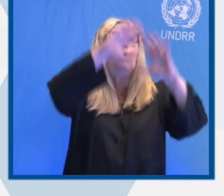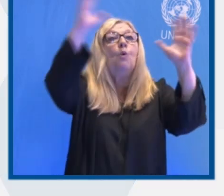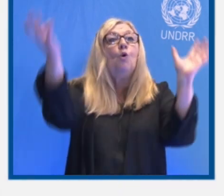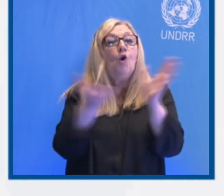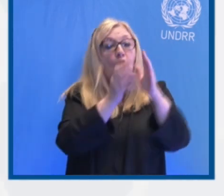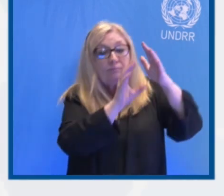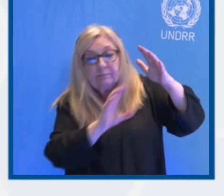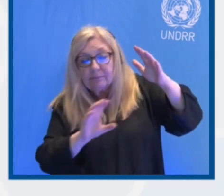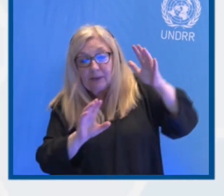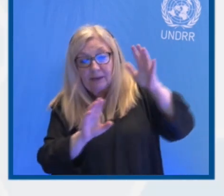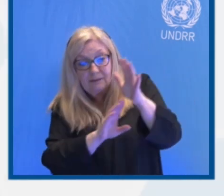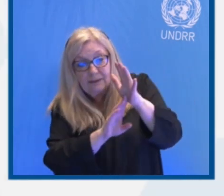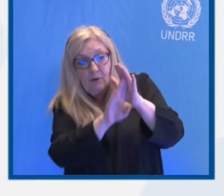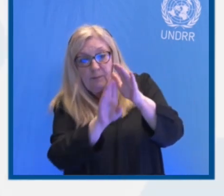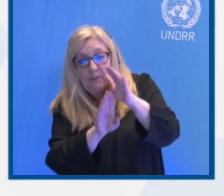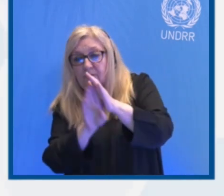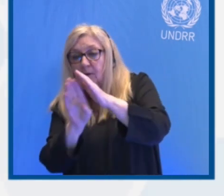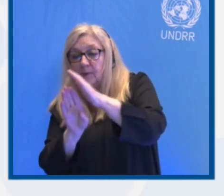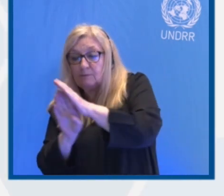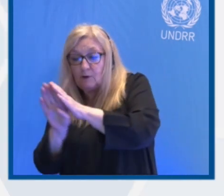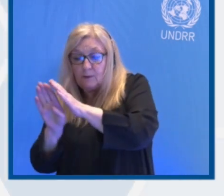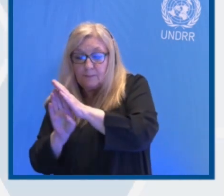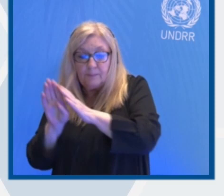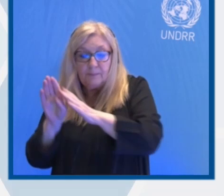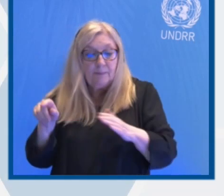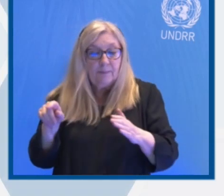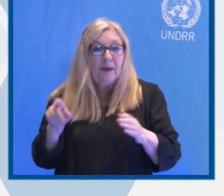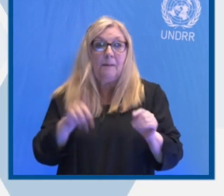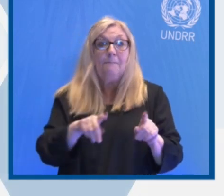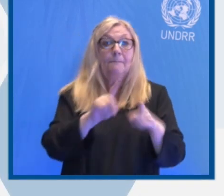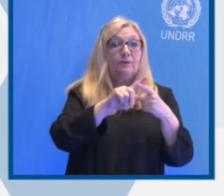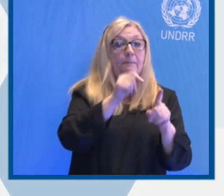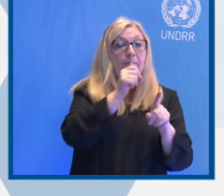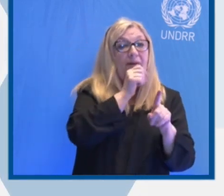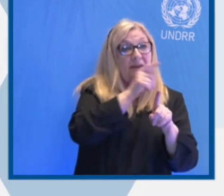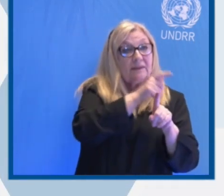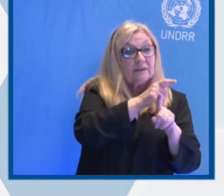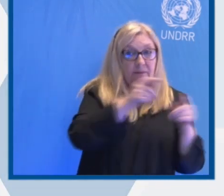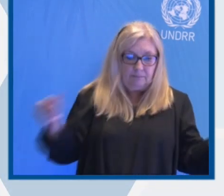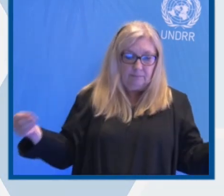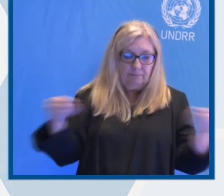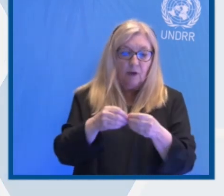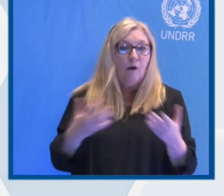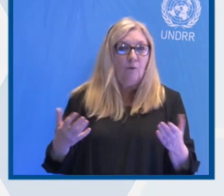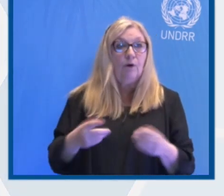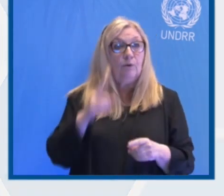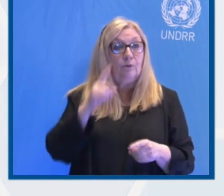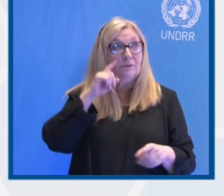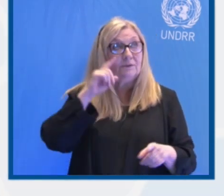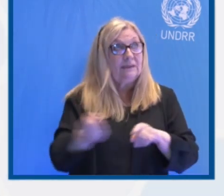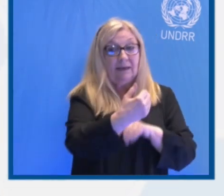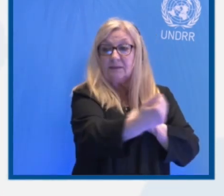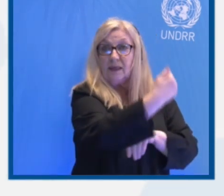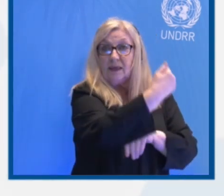front of the investment that was implemented in Egypt to